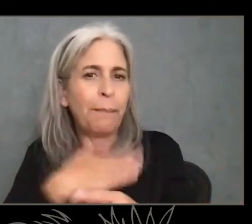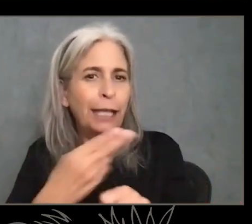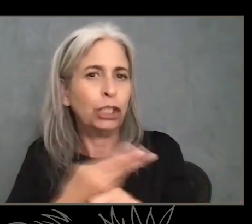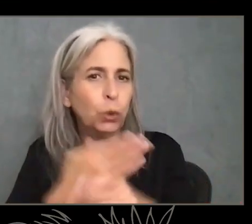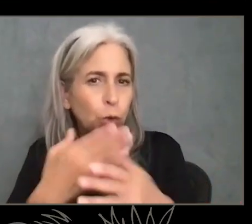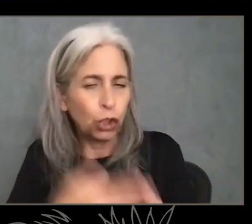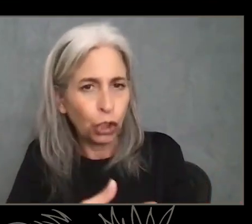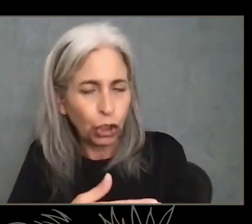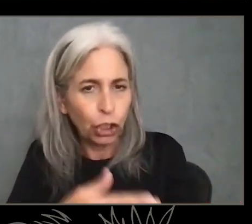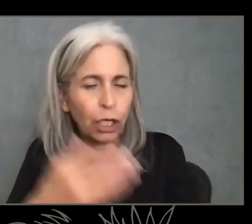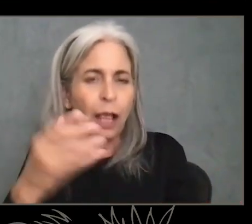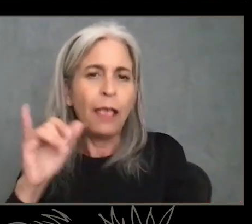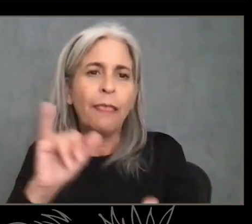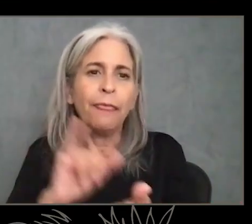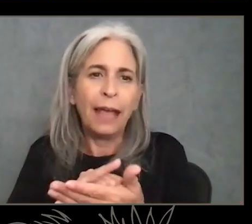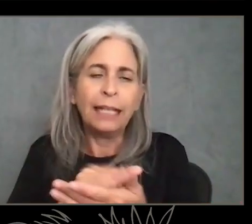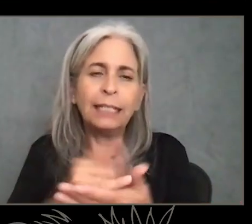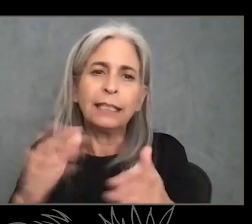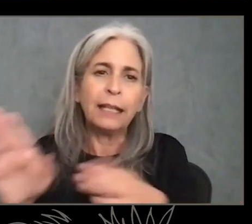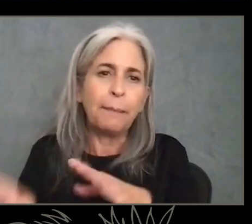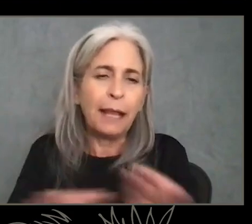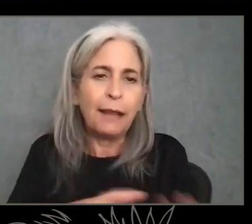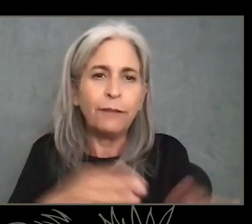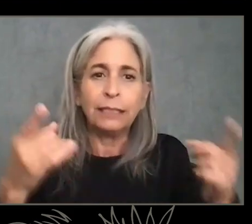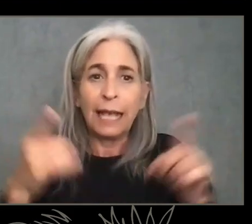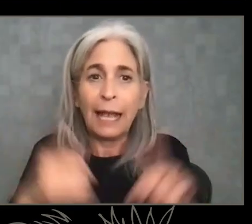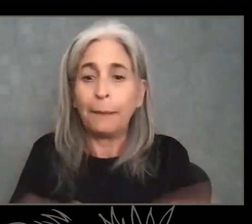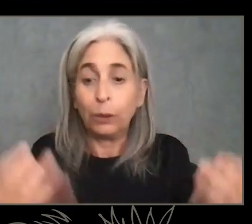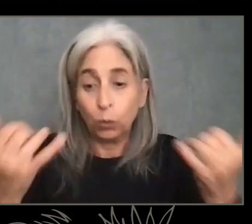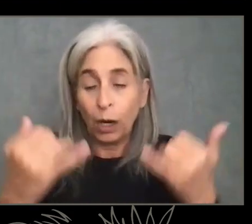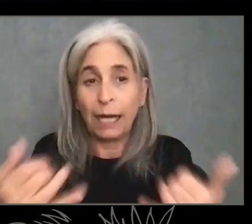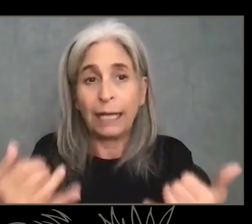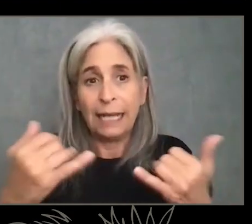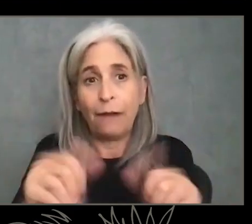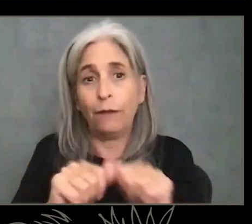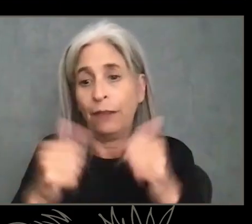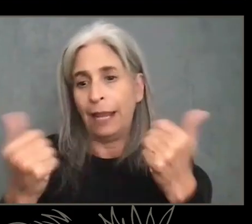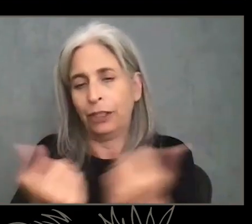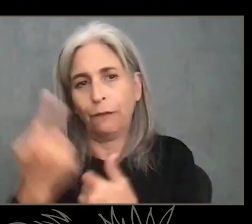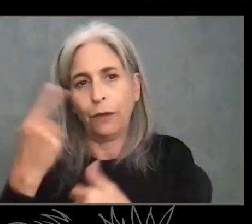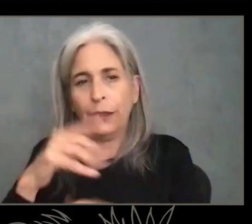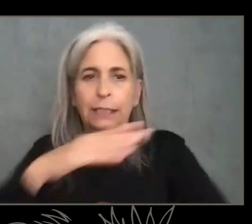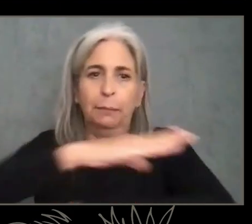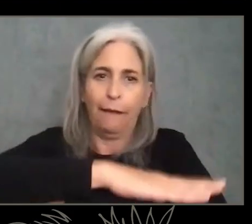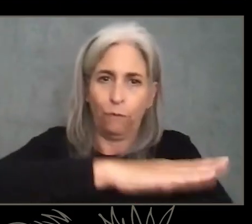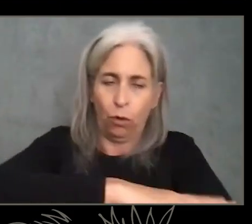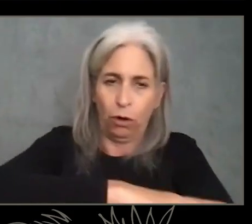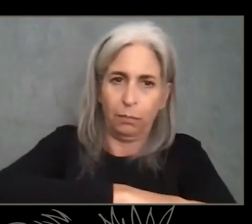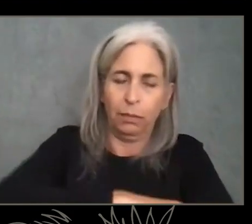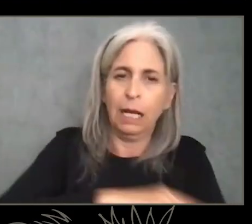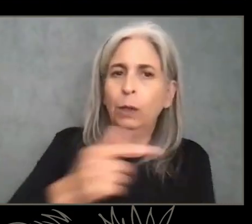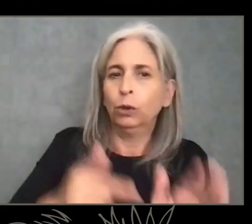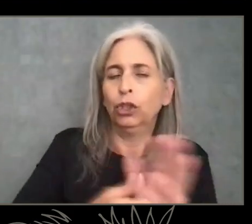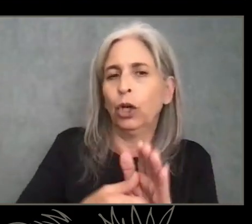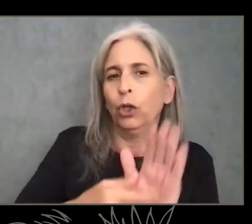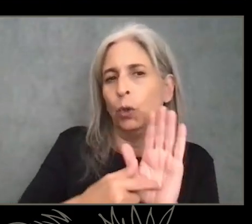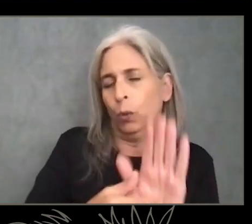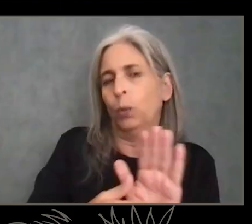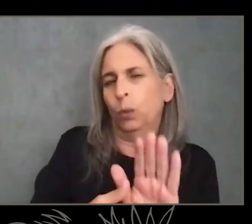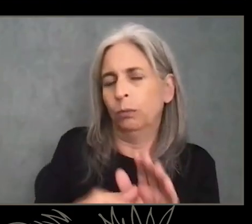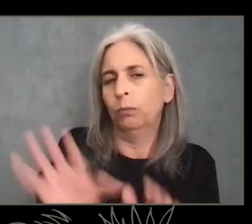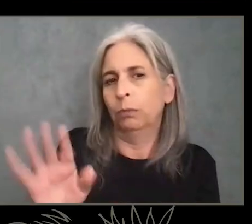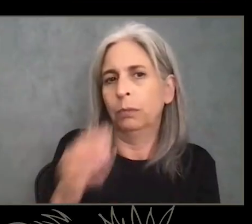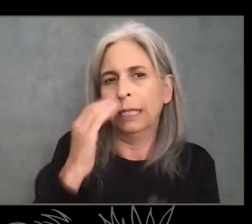this is what the agentic behavior is doing right now for this platform. So a little demo, I'll show you, of